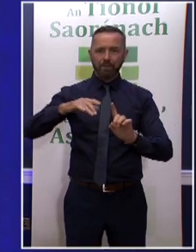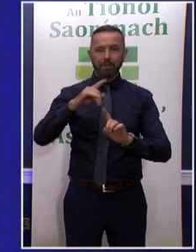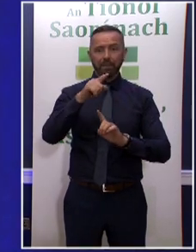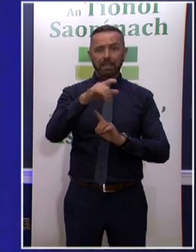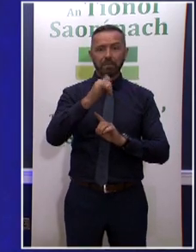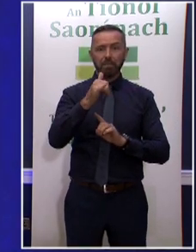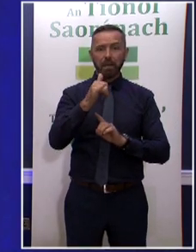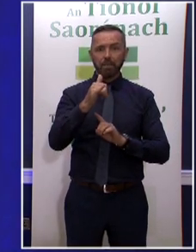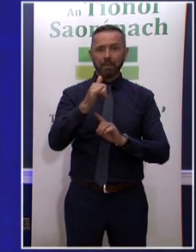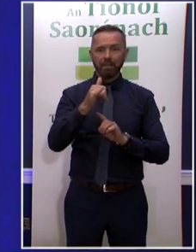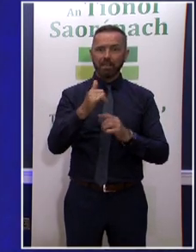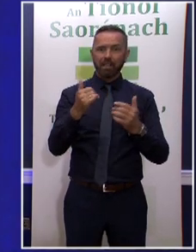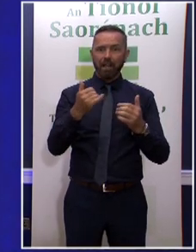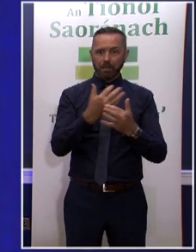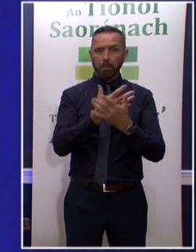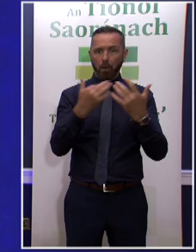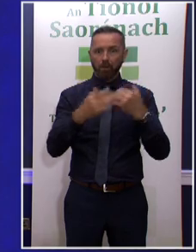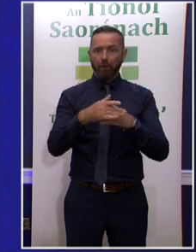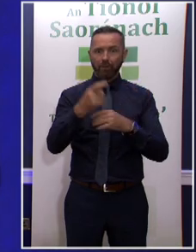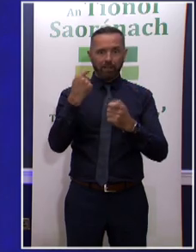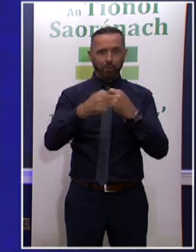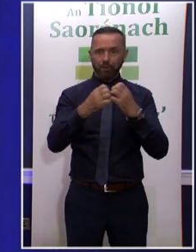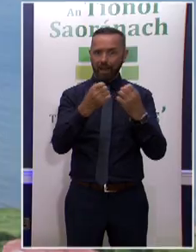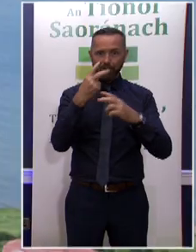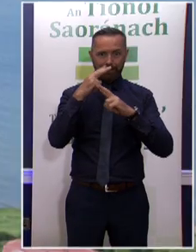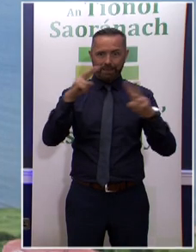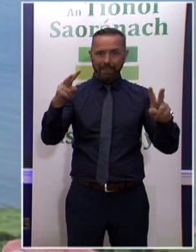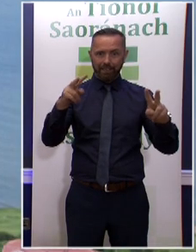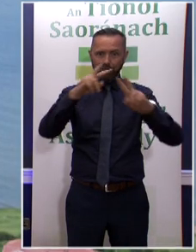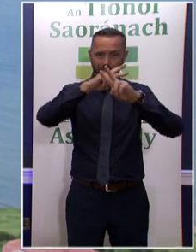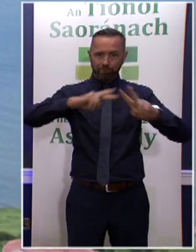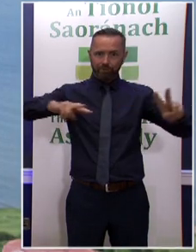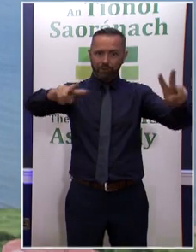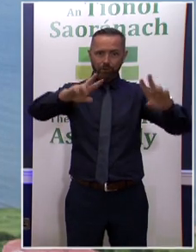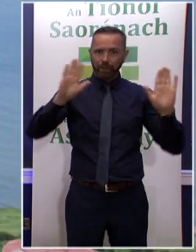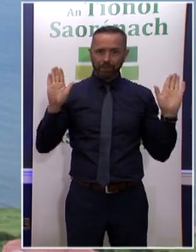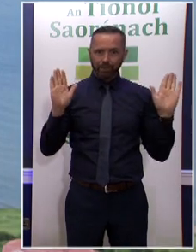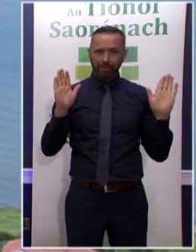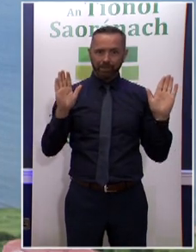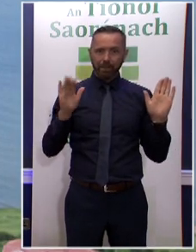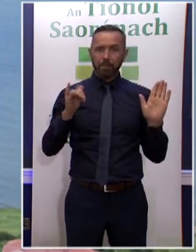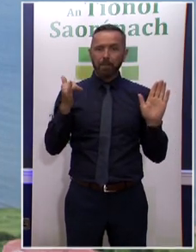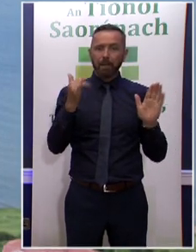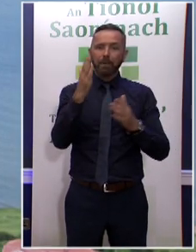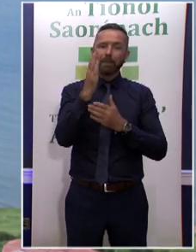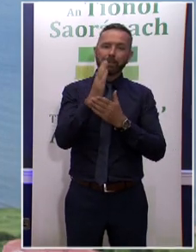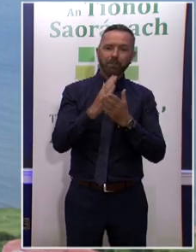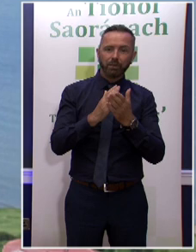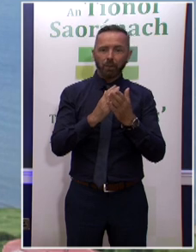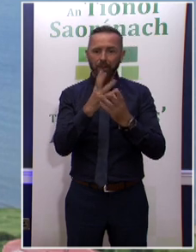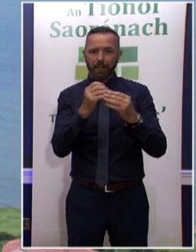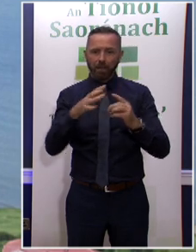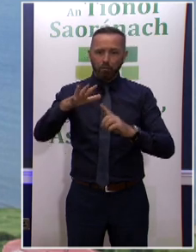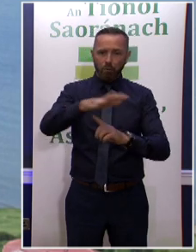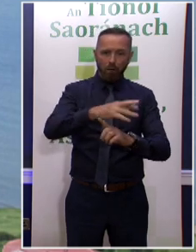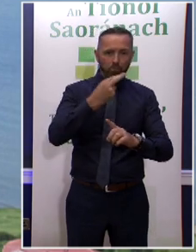as much of the marine environment as a lot of us ever see, a view out over the surface of the sea, and perhaps some fossicking around in the rocks